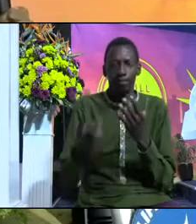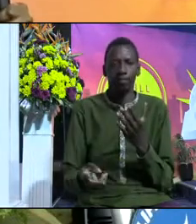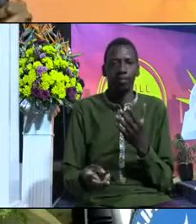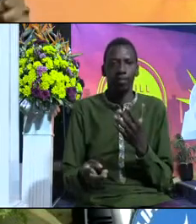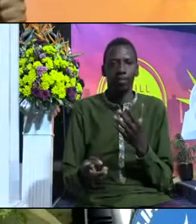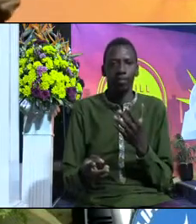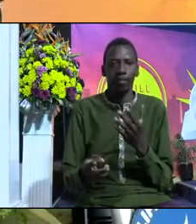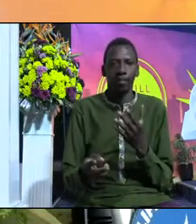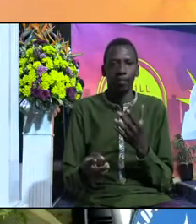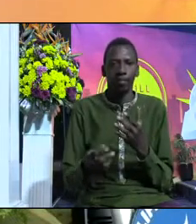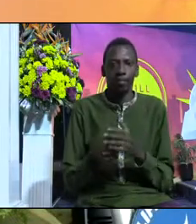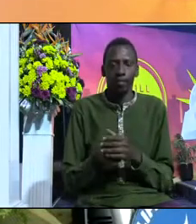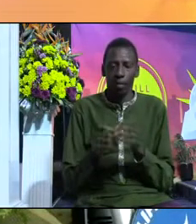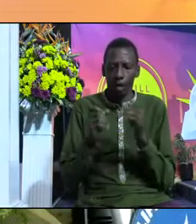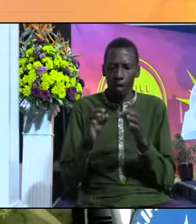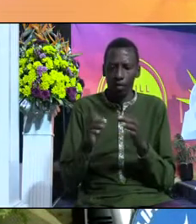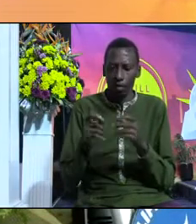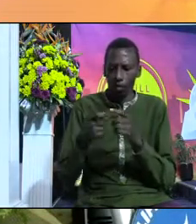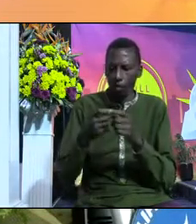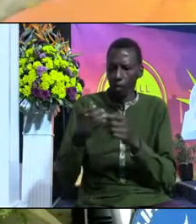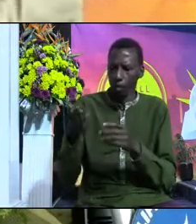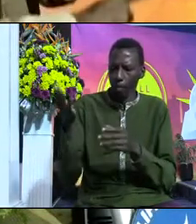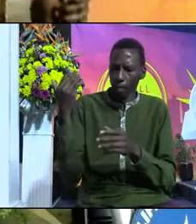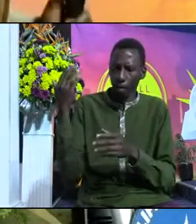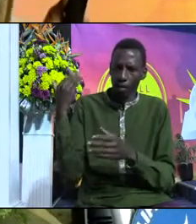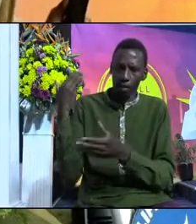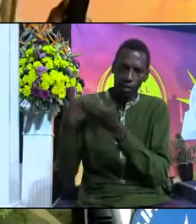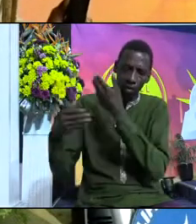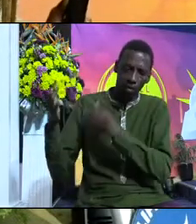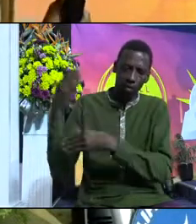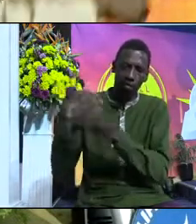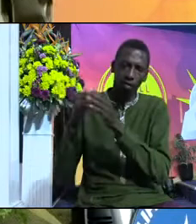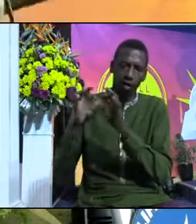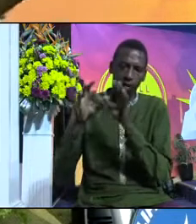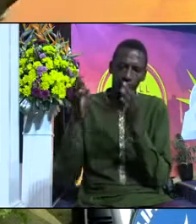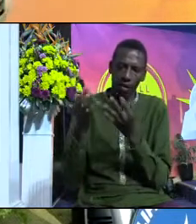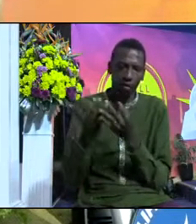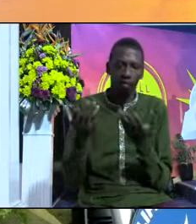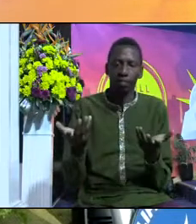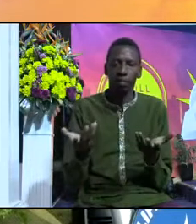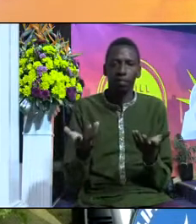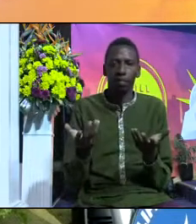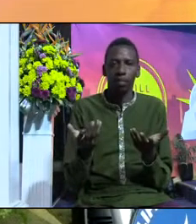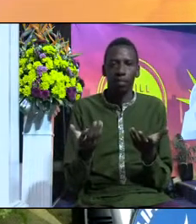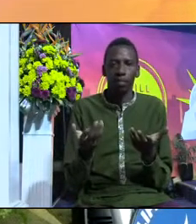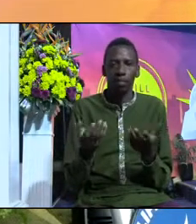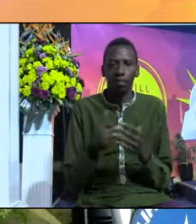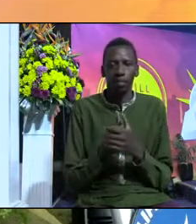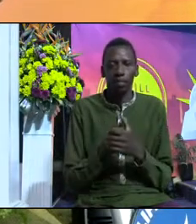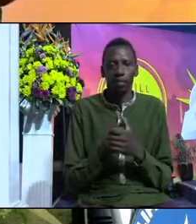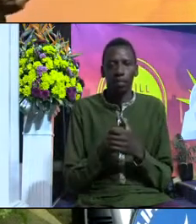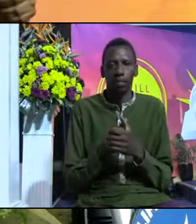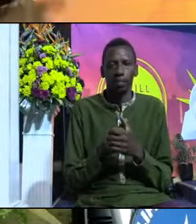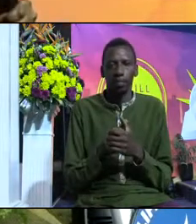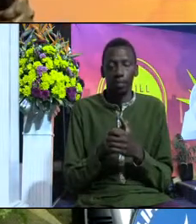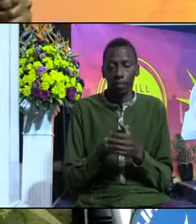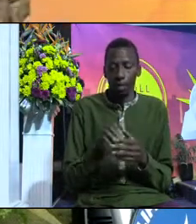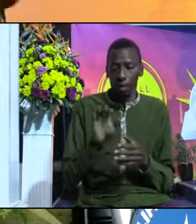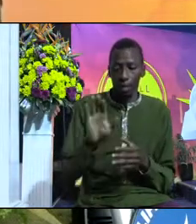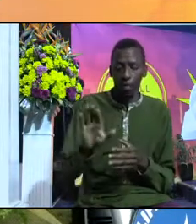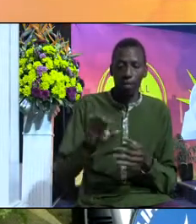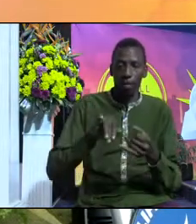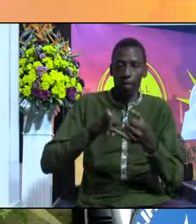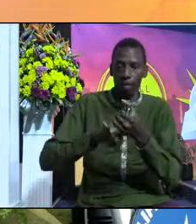origination was any measure of his destination. Whoop, it went over somebody's head. I say it again. His